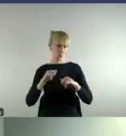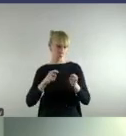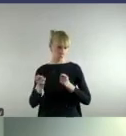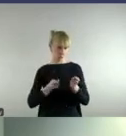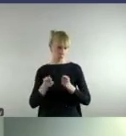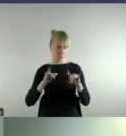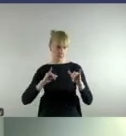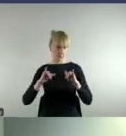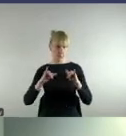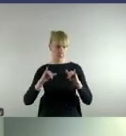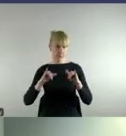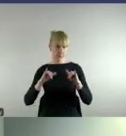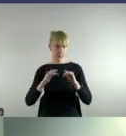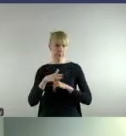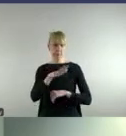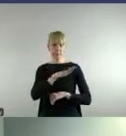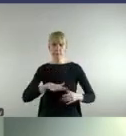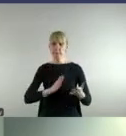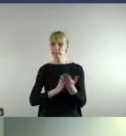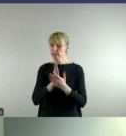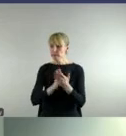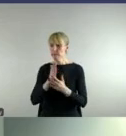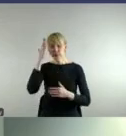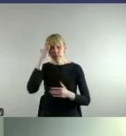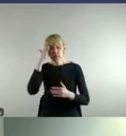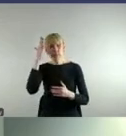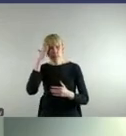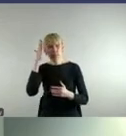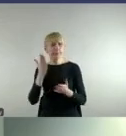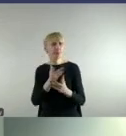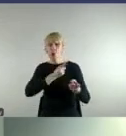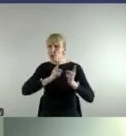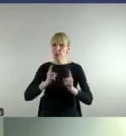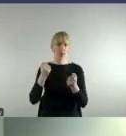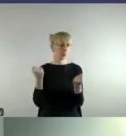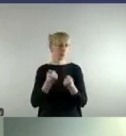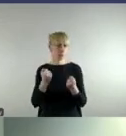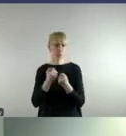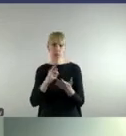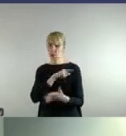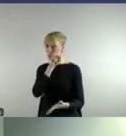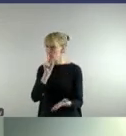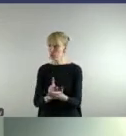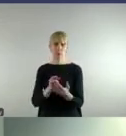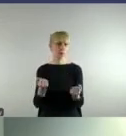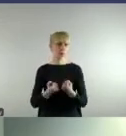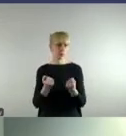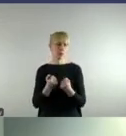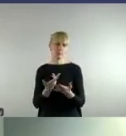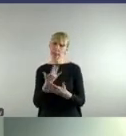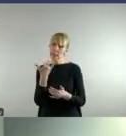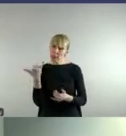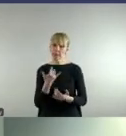the ability to actually help them and react quickly isn't that strong. So this is down to several factors.